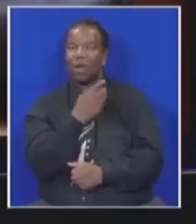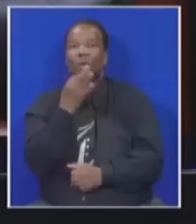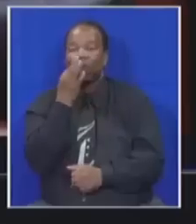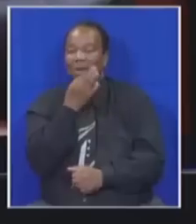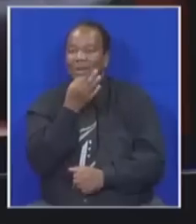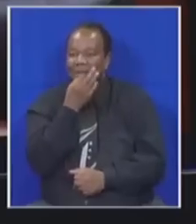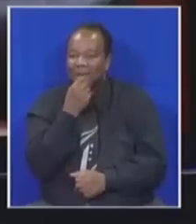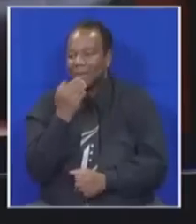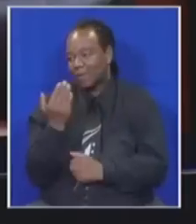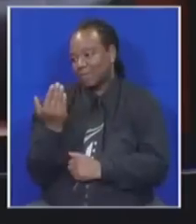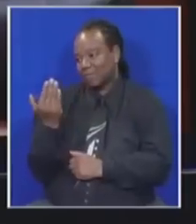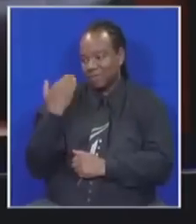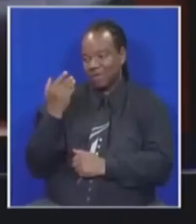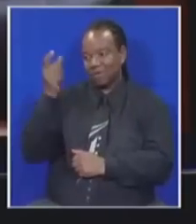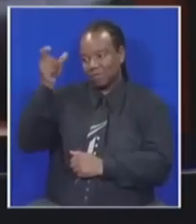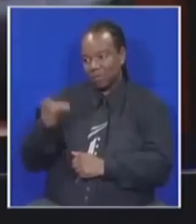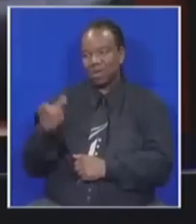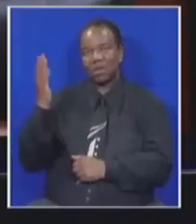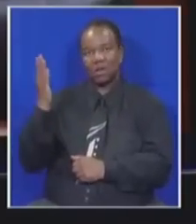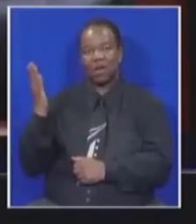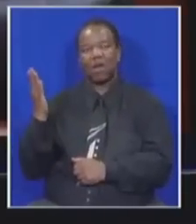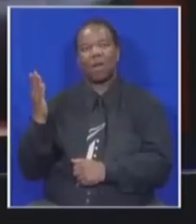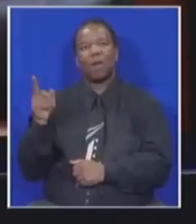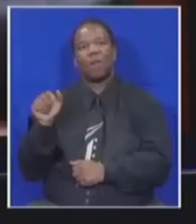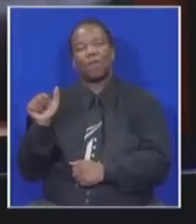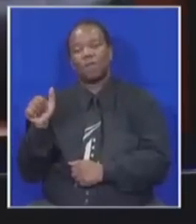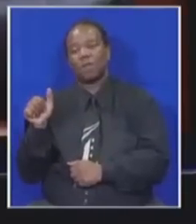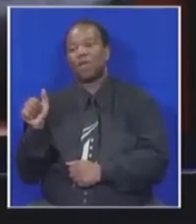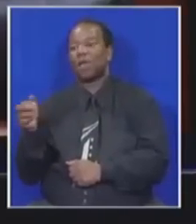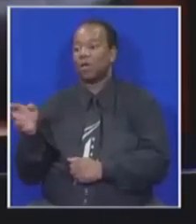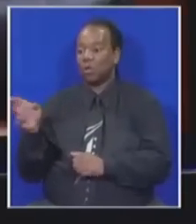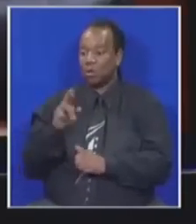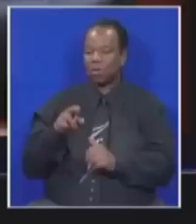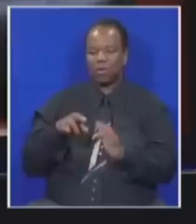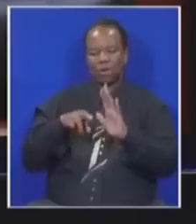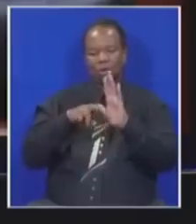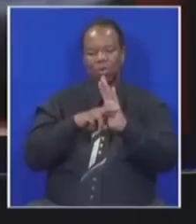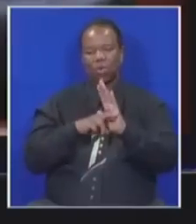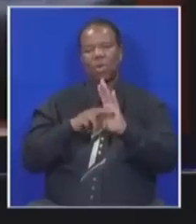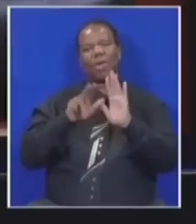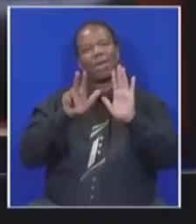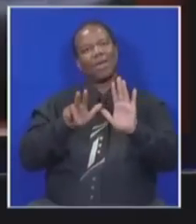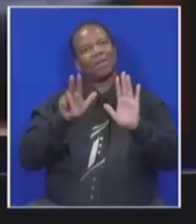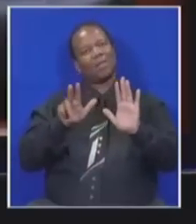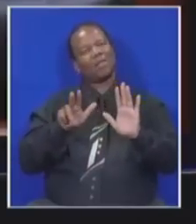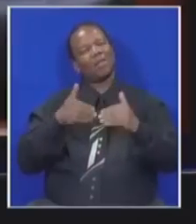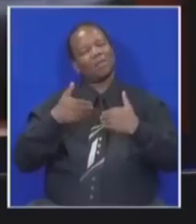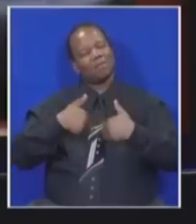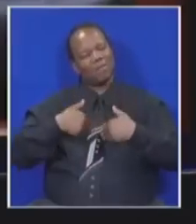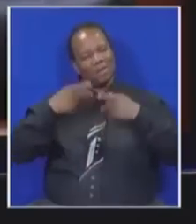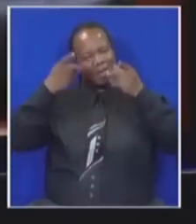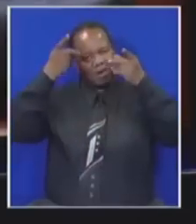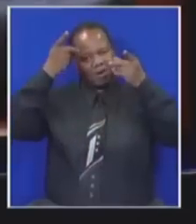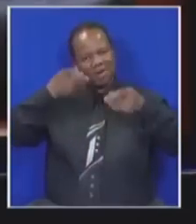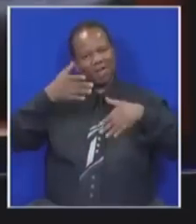the previous speakers, reflecting on Rule 88, I ruled on it, Honorable Steenhuisen. House